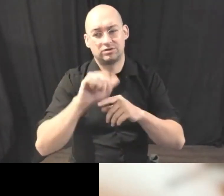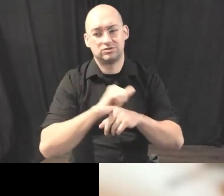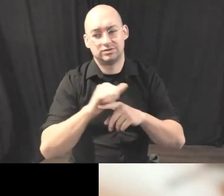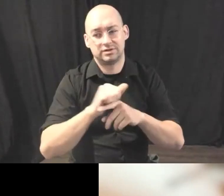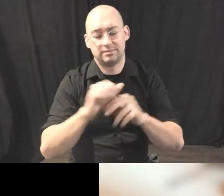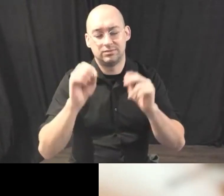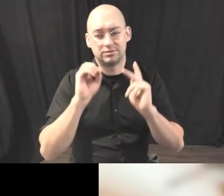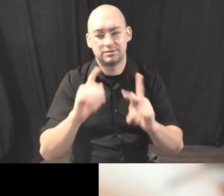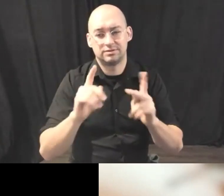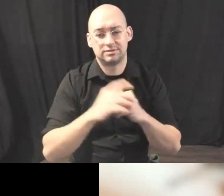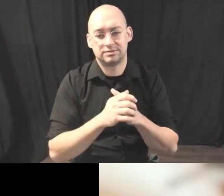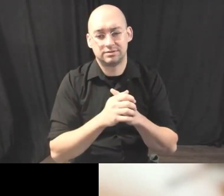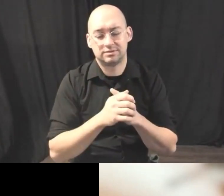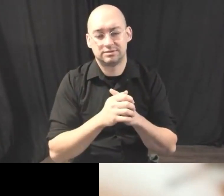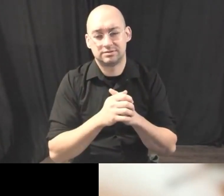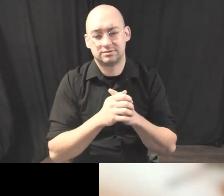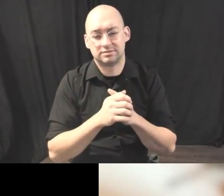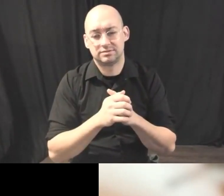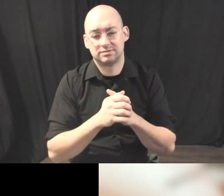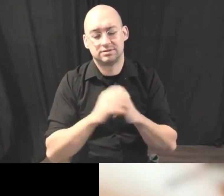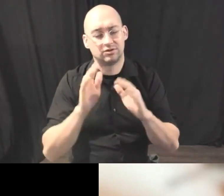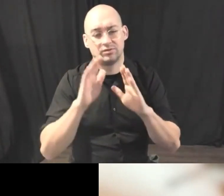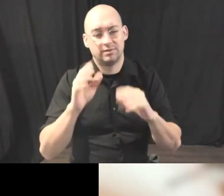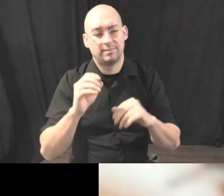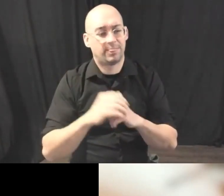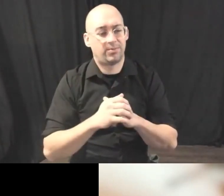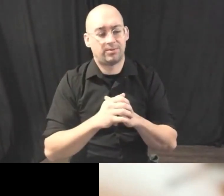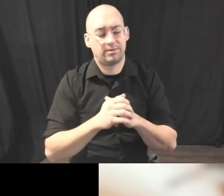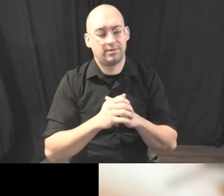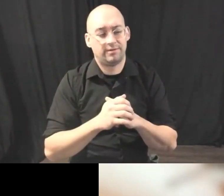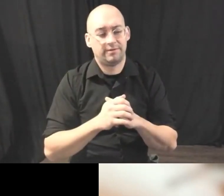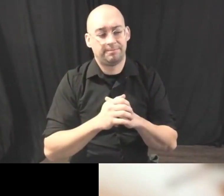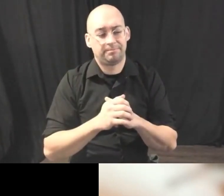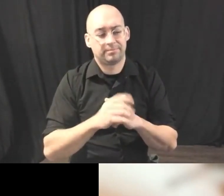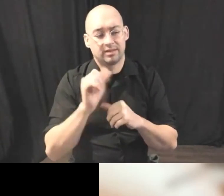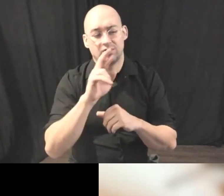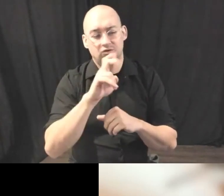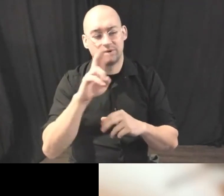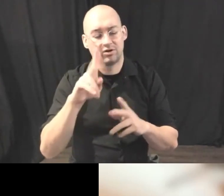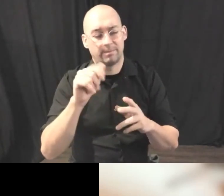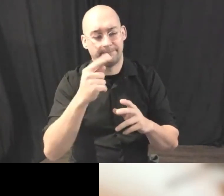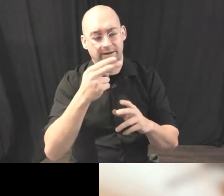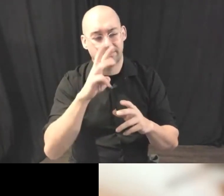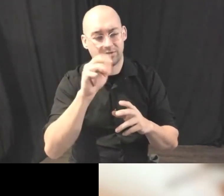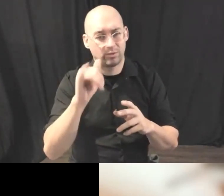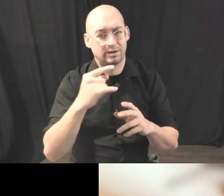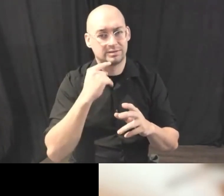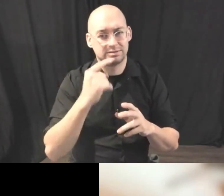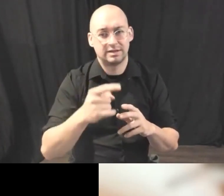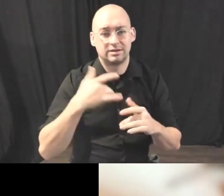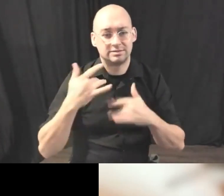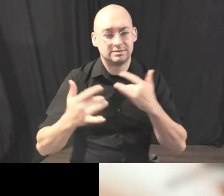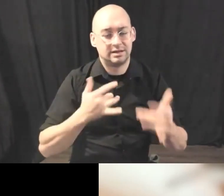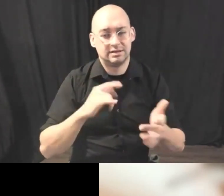We saw how great Career Pathways did. Our folks were so excited to take it. They were so extremely sad when it went away, because